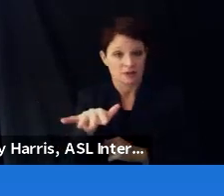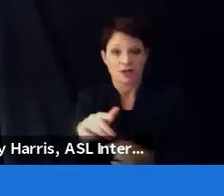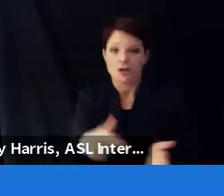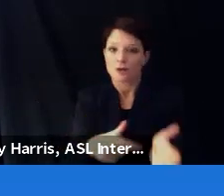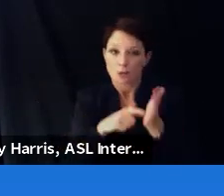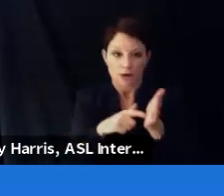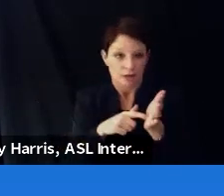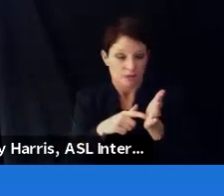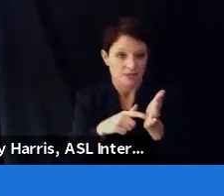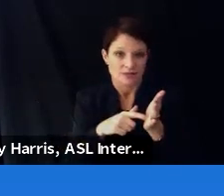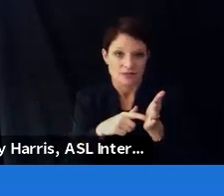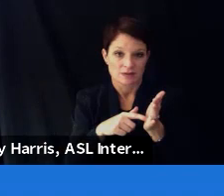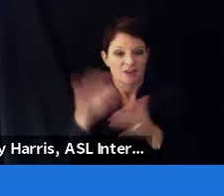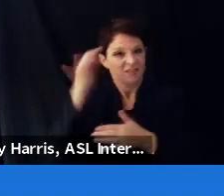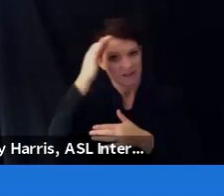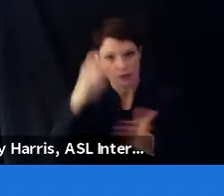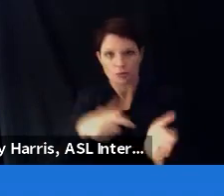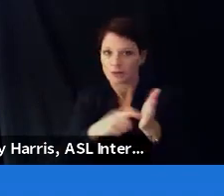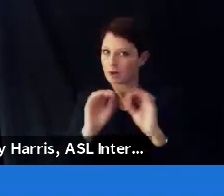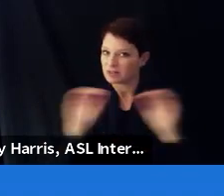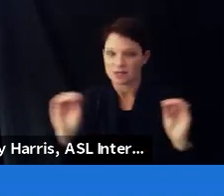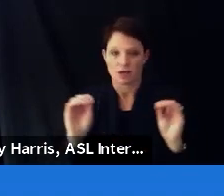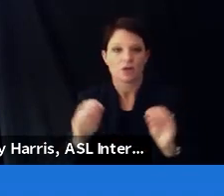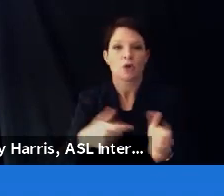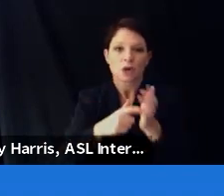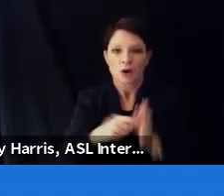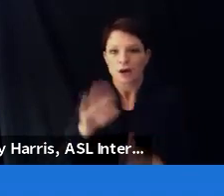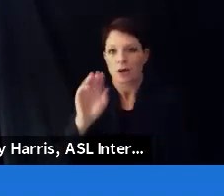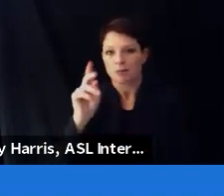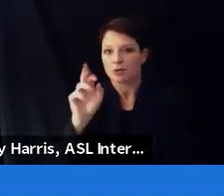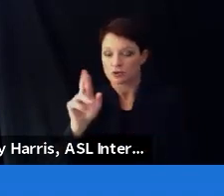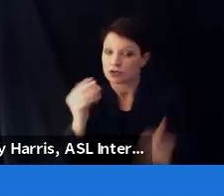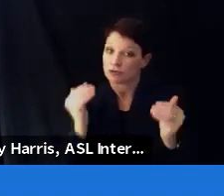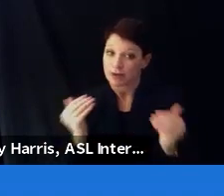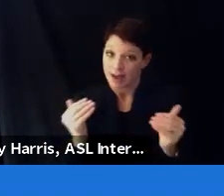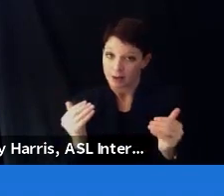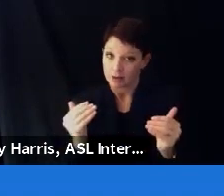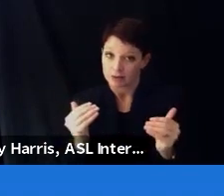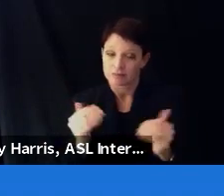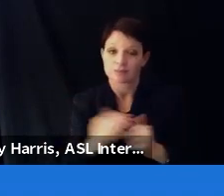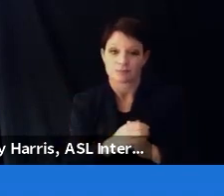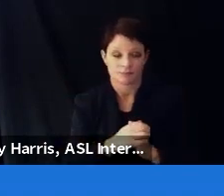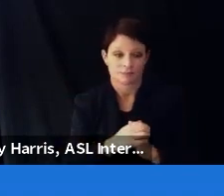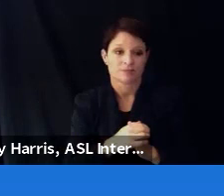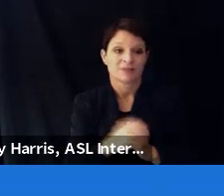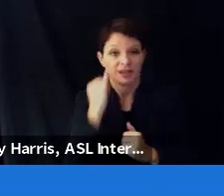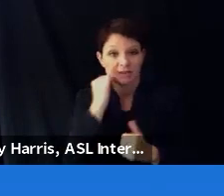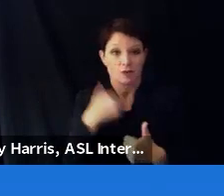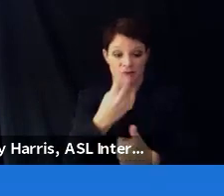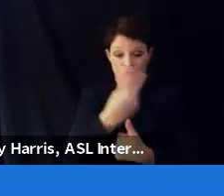requirements or any federal requirements that I'm aware of need to get a booster to be considered fully